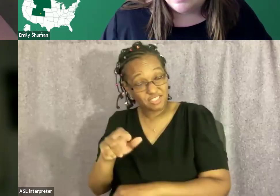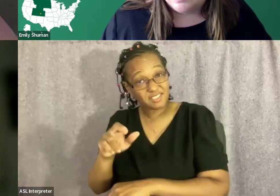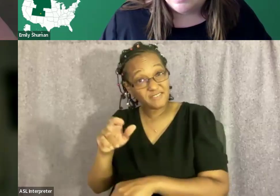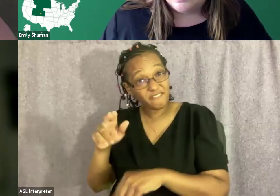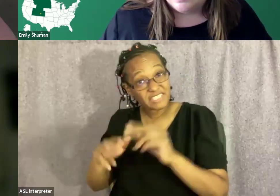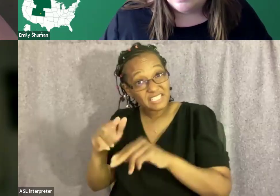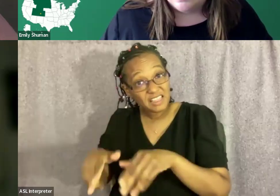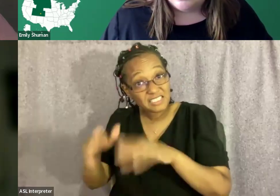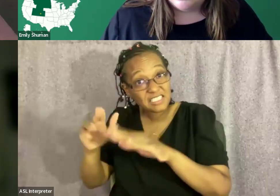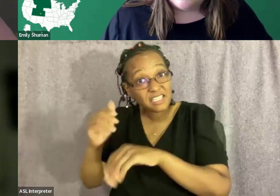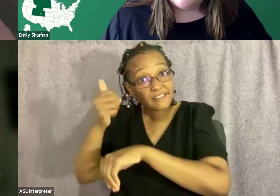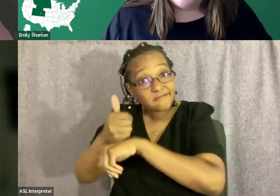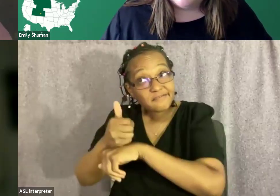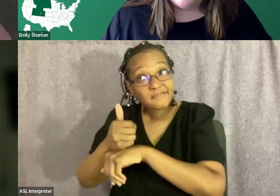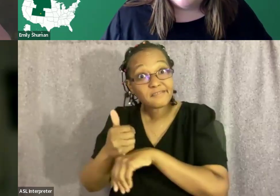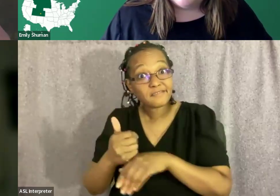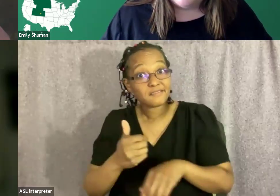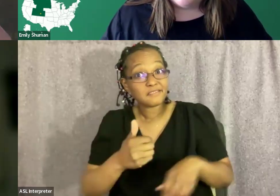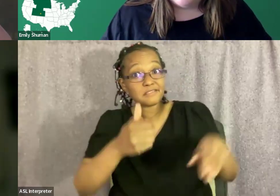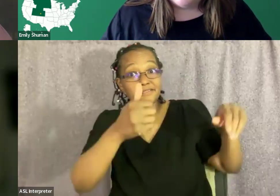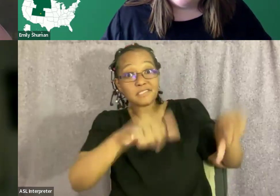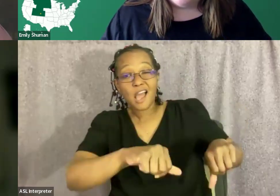animals? Well, religious